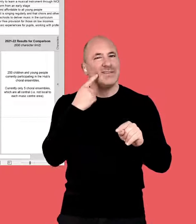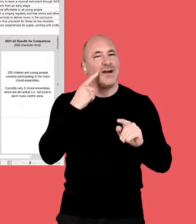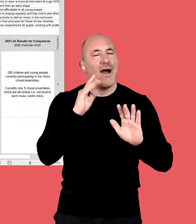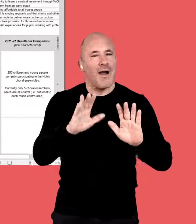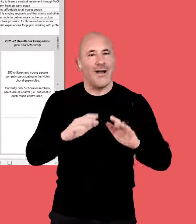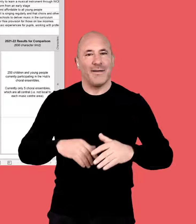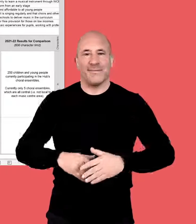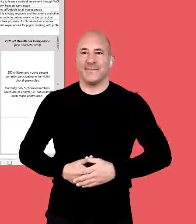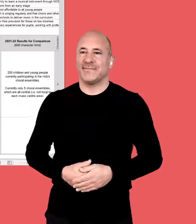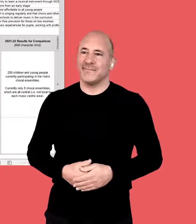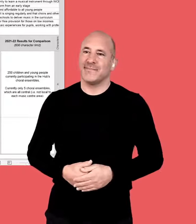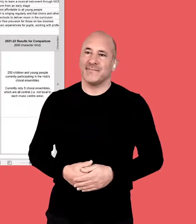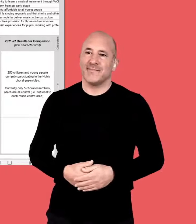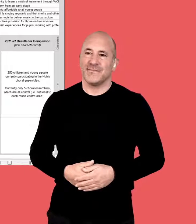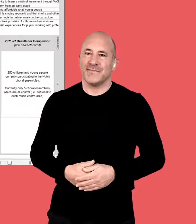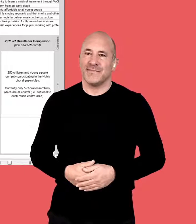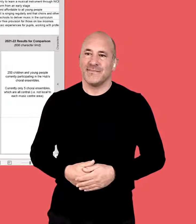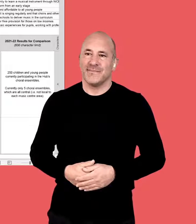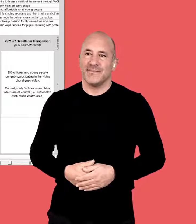objectives against.